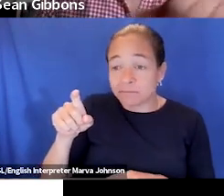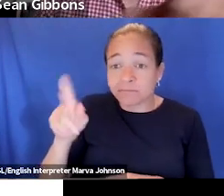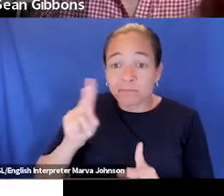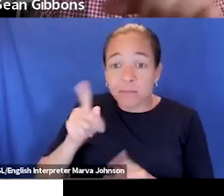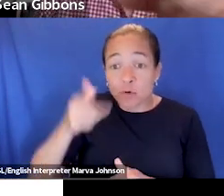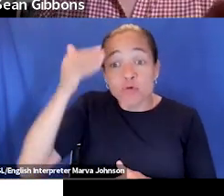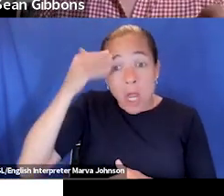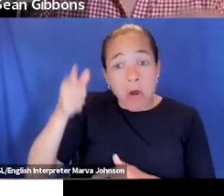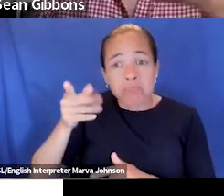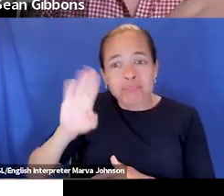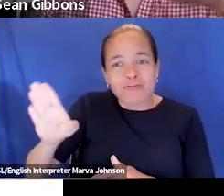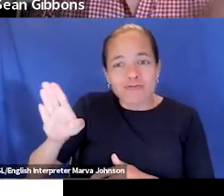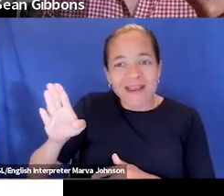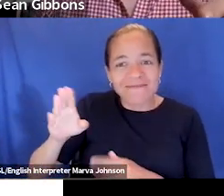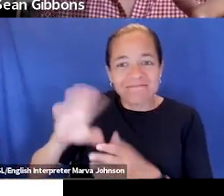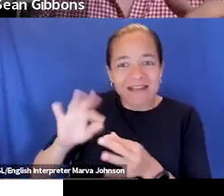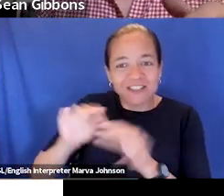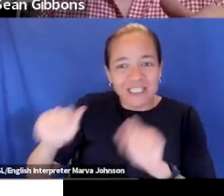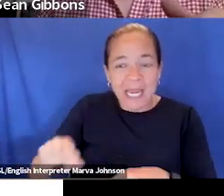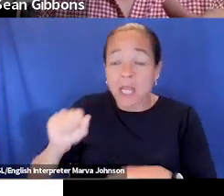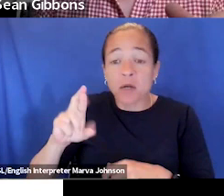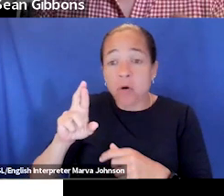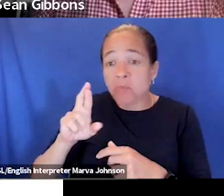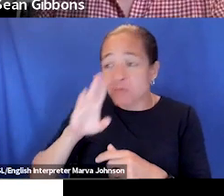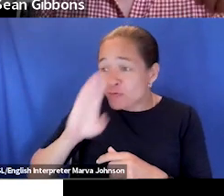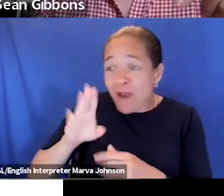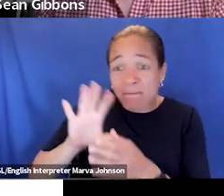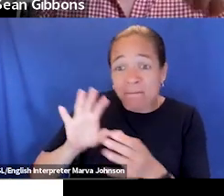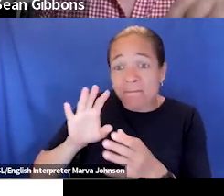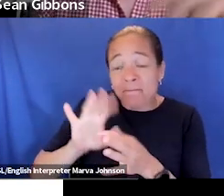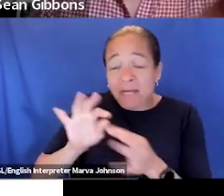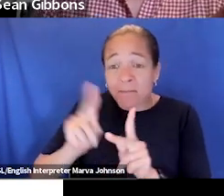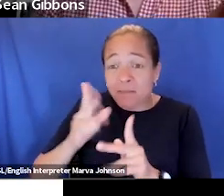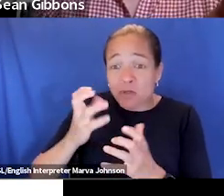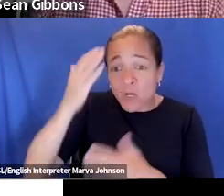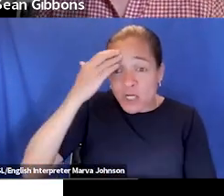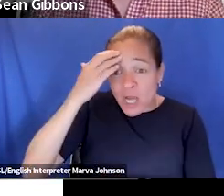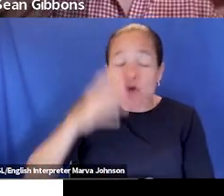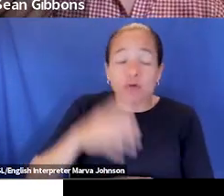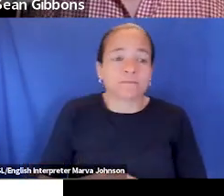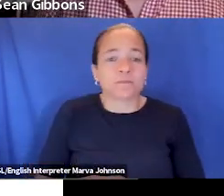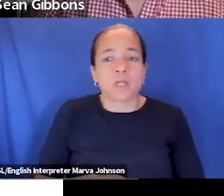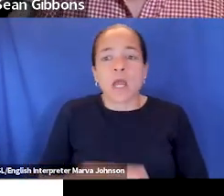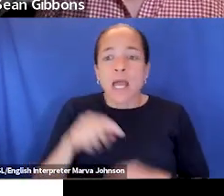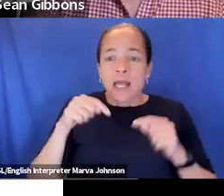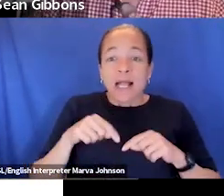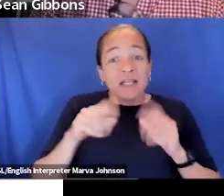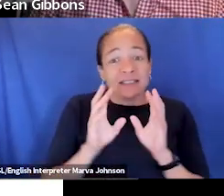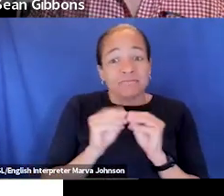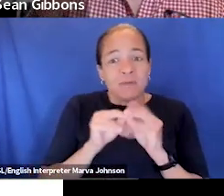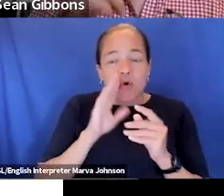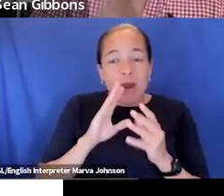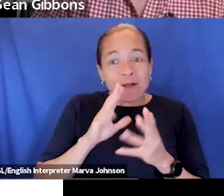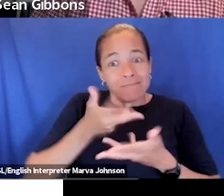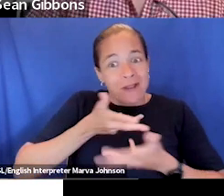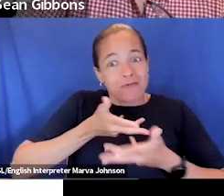And in the meantime, as we go along, we're going to have a few interactive things that are going to be happening in the course of this. So be prepared to take a couple polls, and Chuck's going to probably call on a couple of you. So